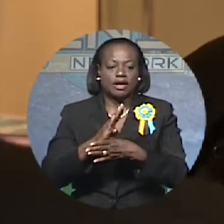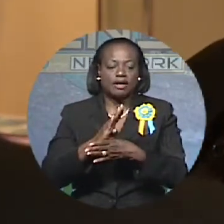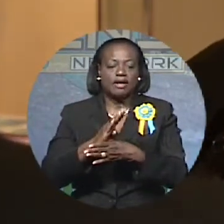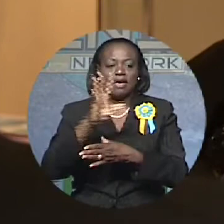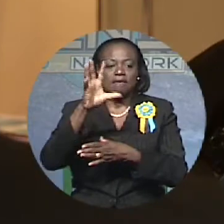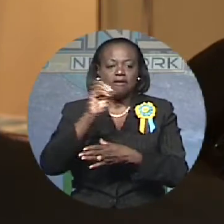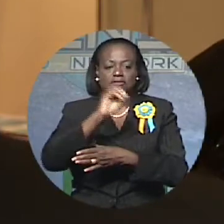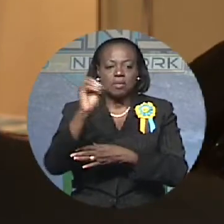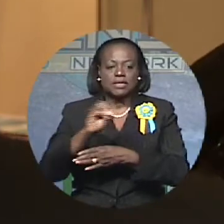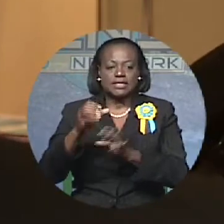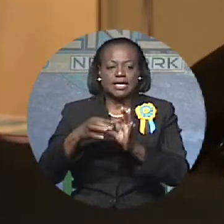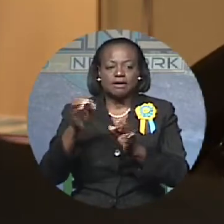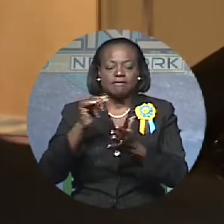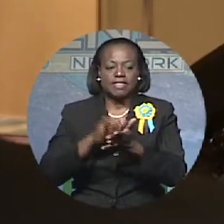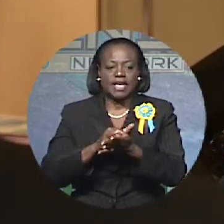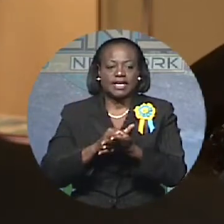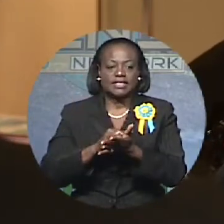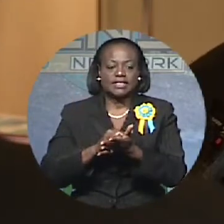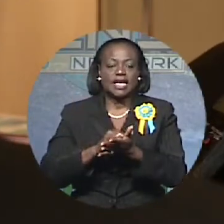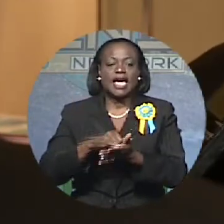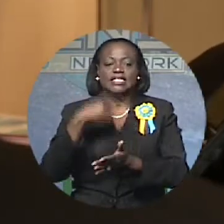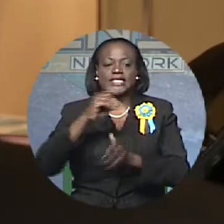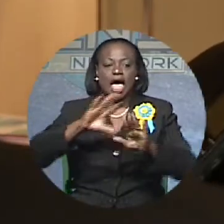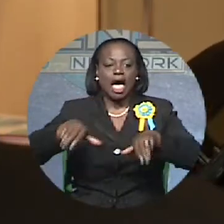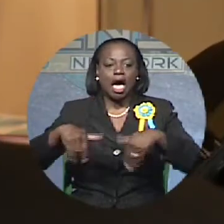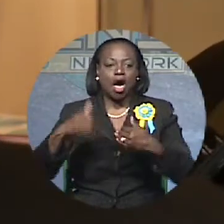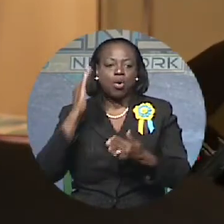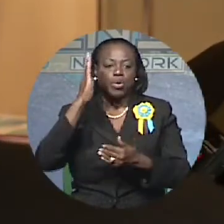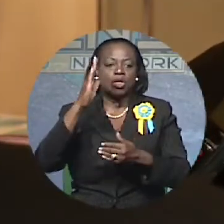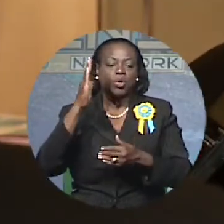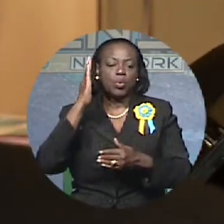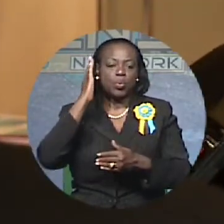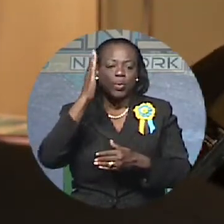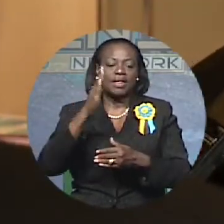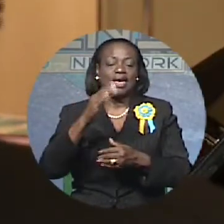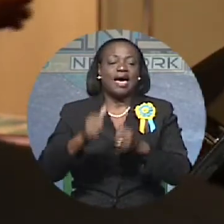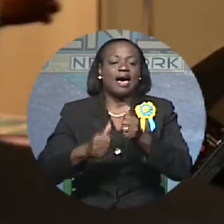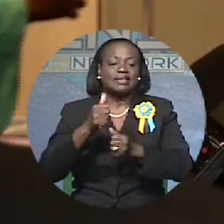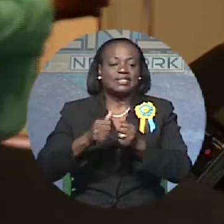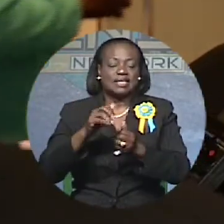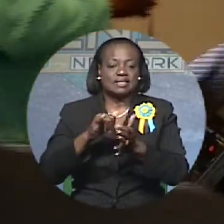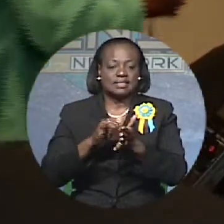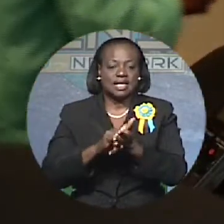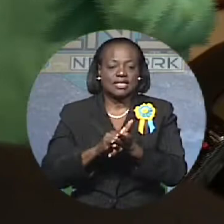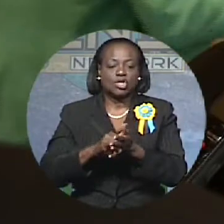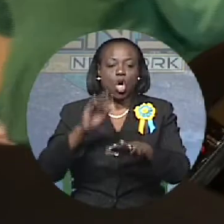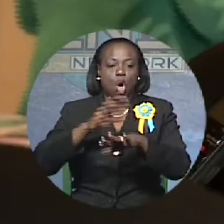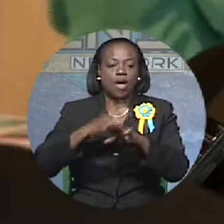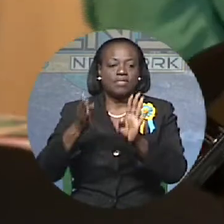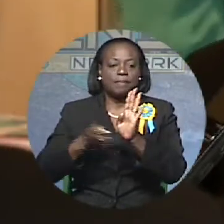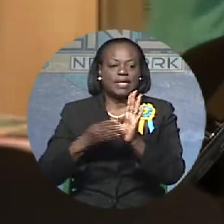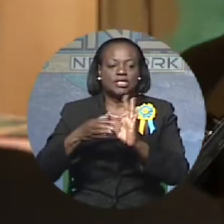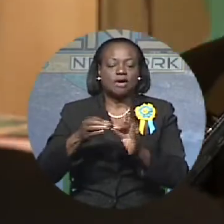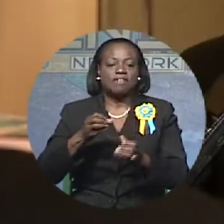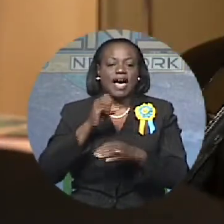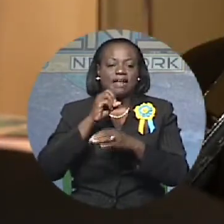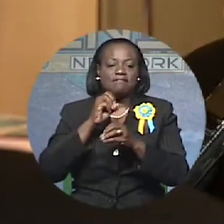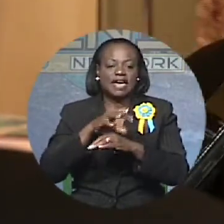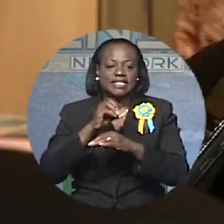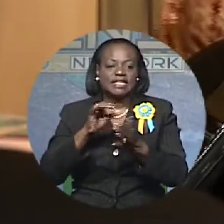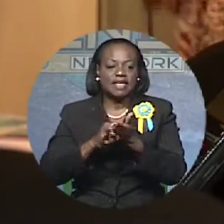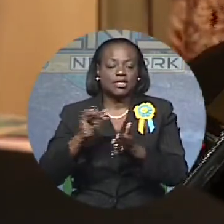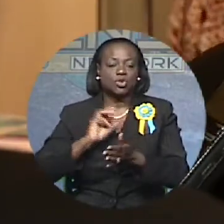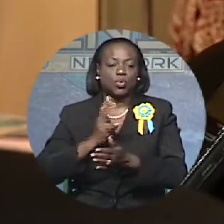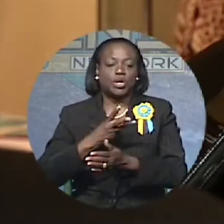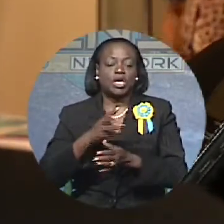that. And it said how we would go about assessing that, and the assessments on the basis of the advice we've received. We